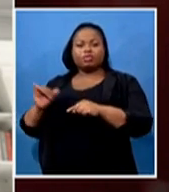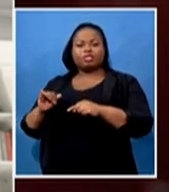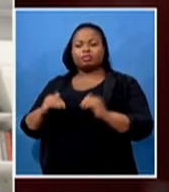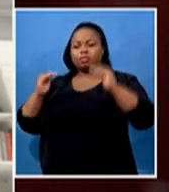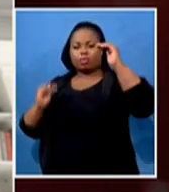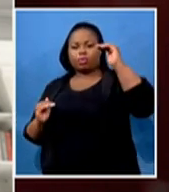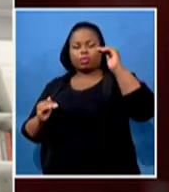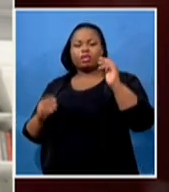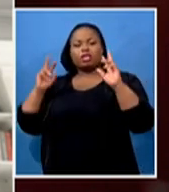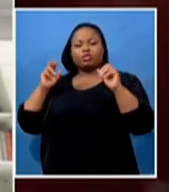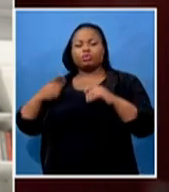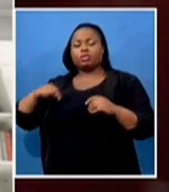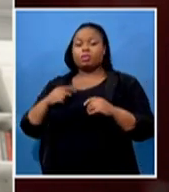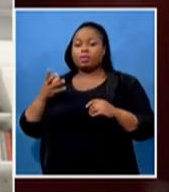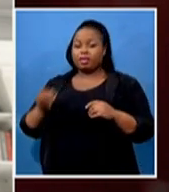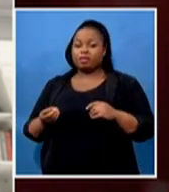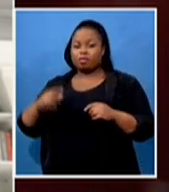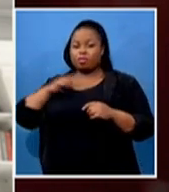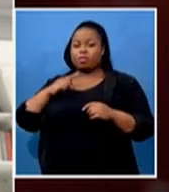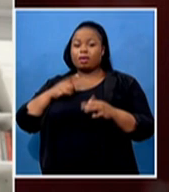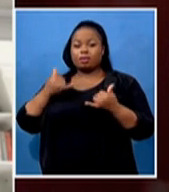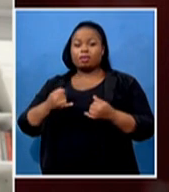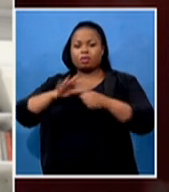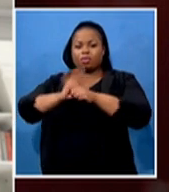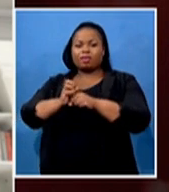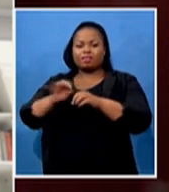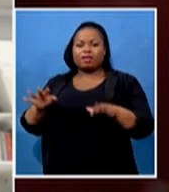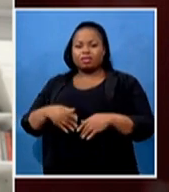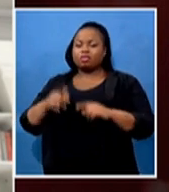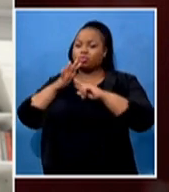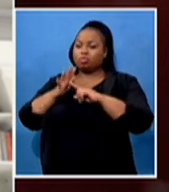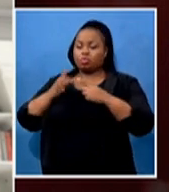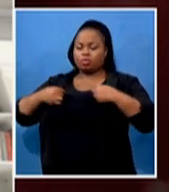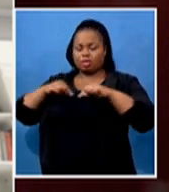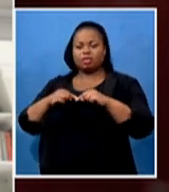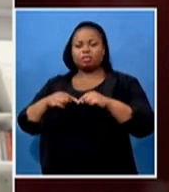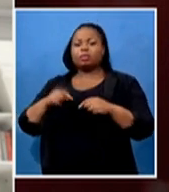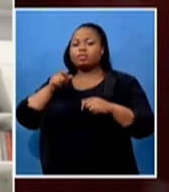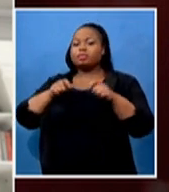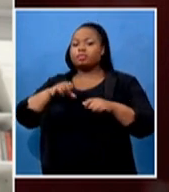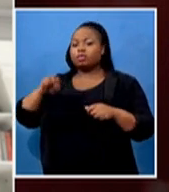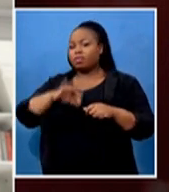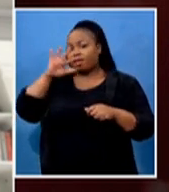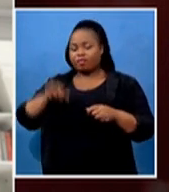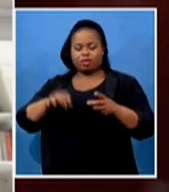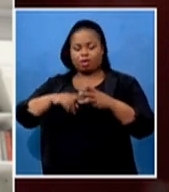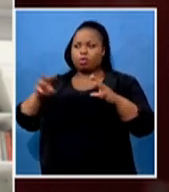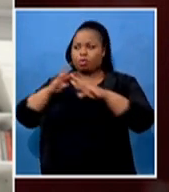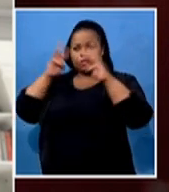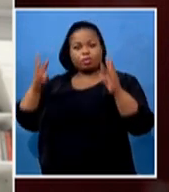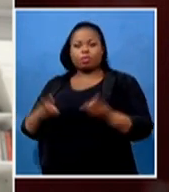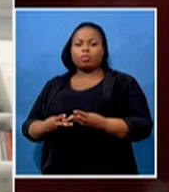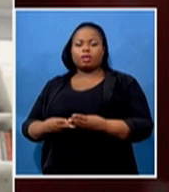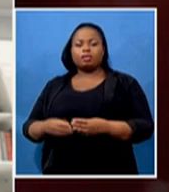has showed us the urgency of South Africans and the world in general to deal and manage inequality.